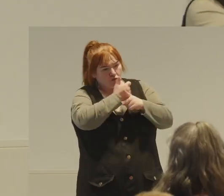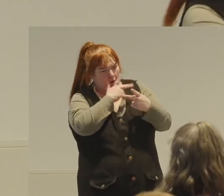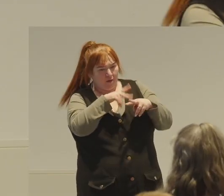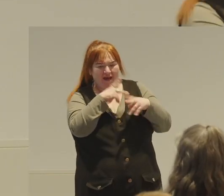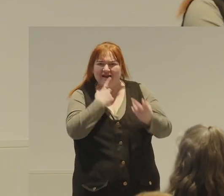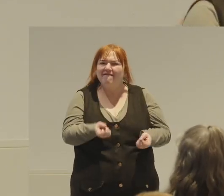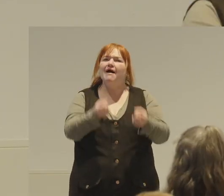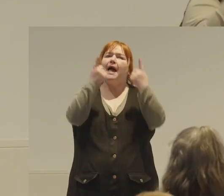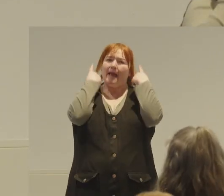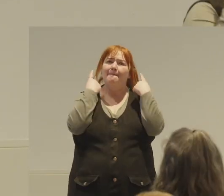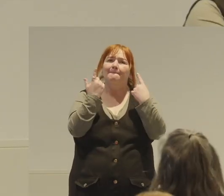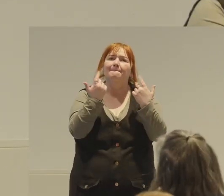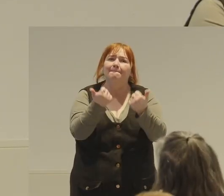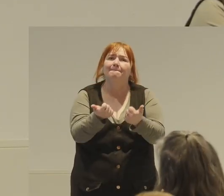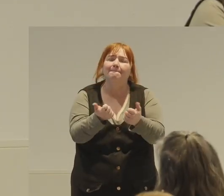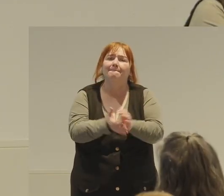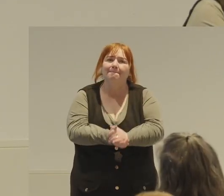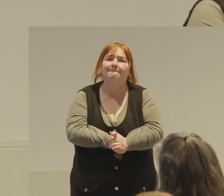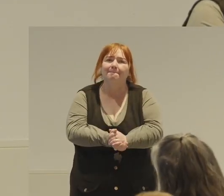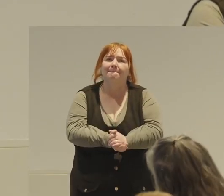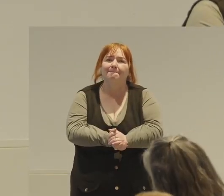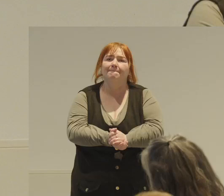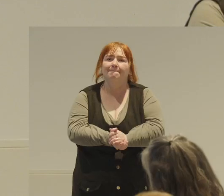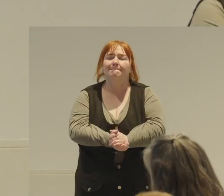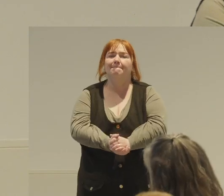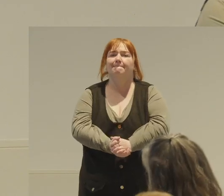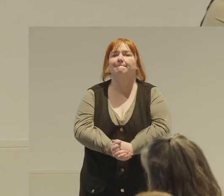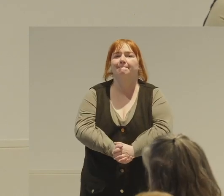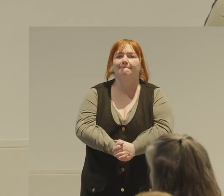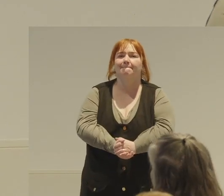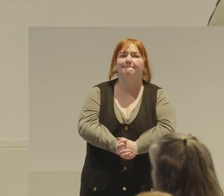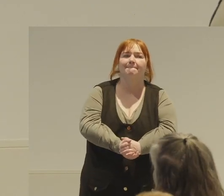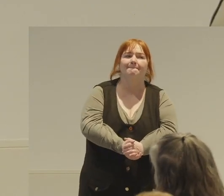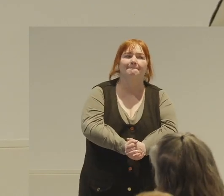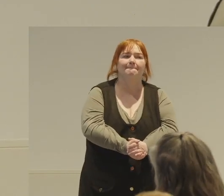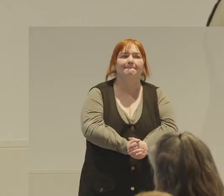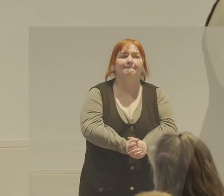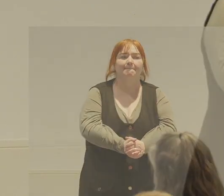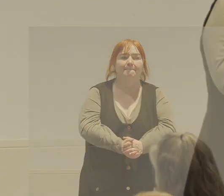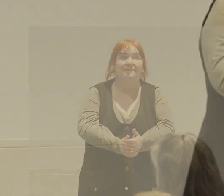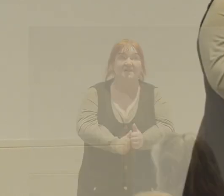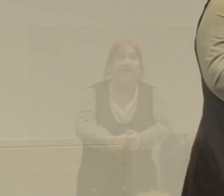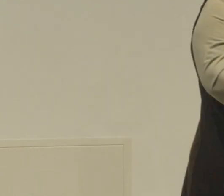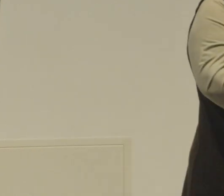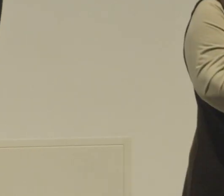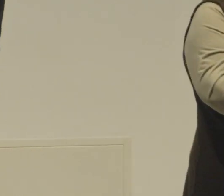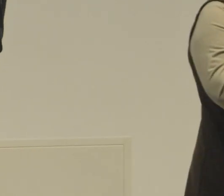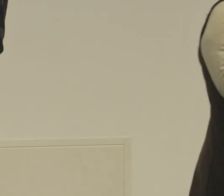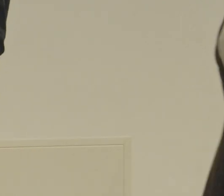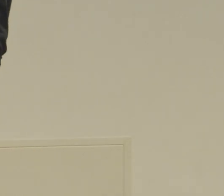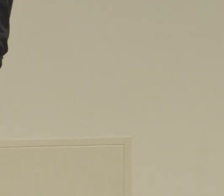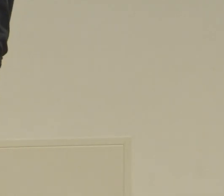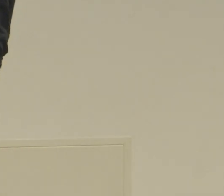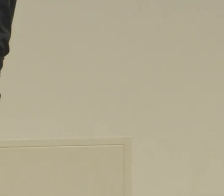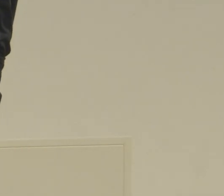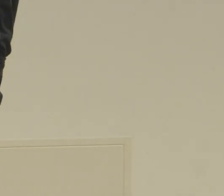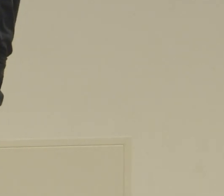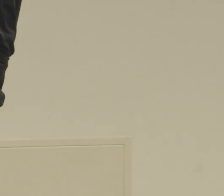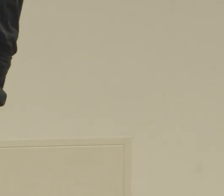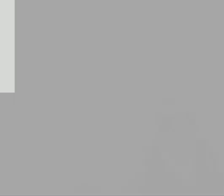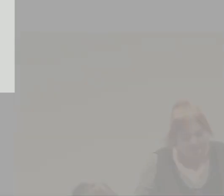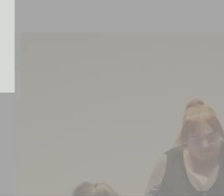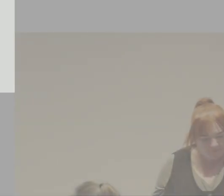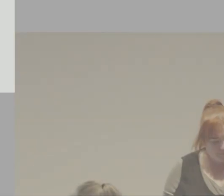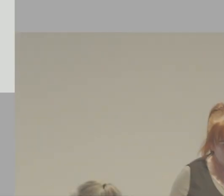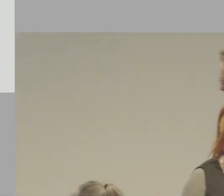understand it, if you are going through a process of trying to get paid while you're on benefits. So with that in mind, here's a few of the things that I'm going to talk